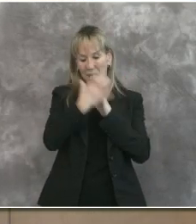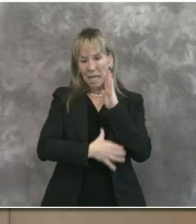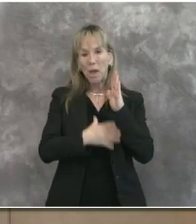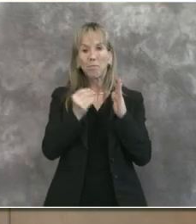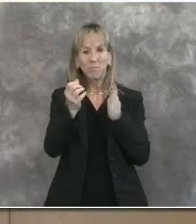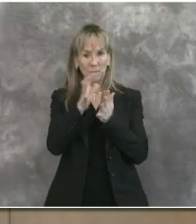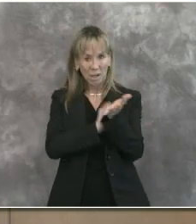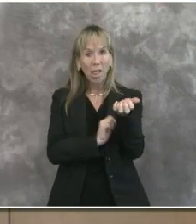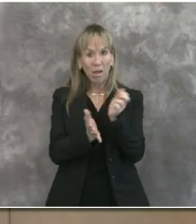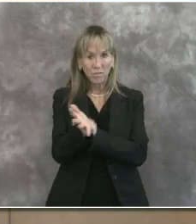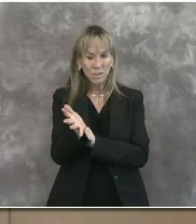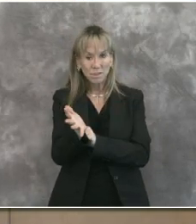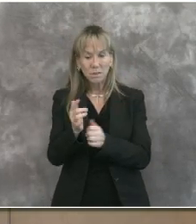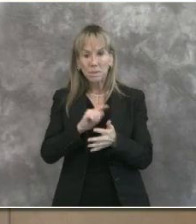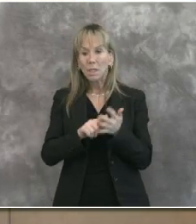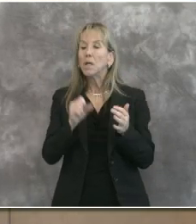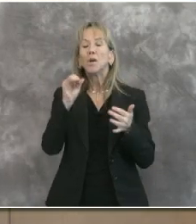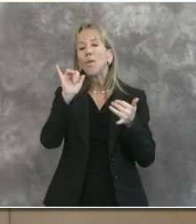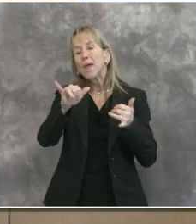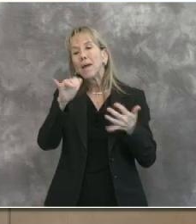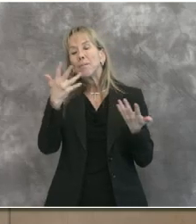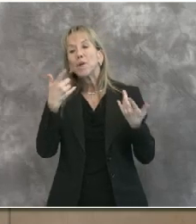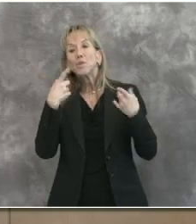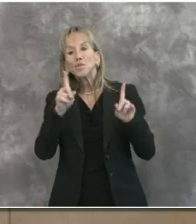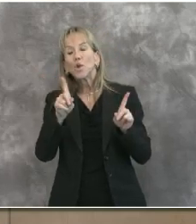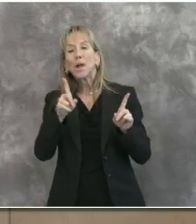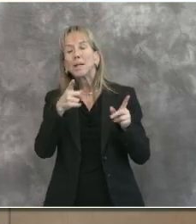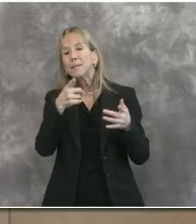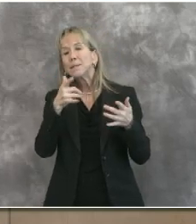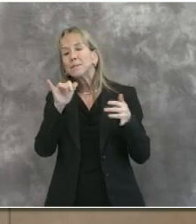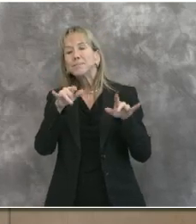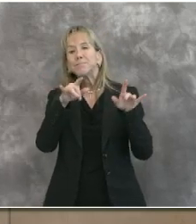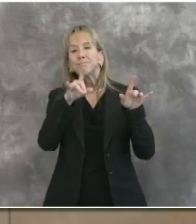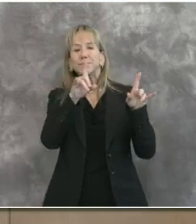these drive-through testing or doing the COVID testing,